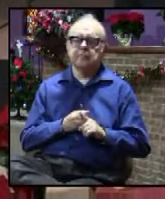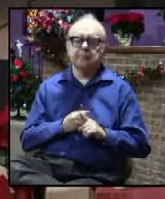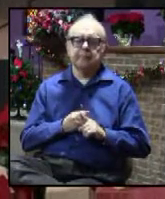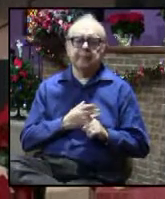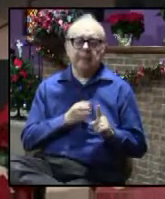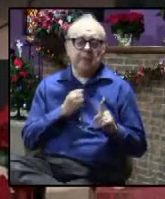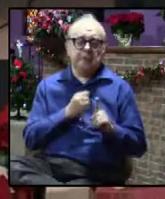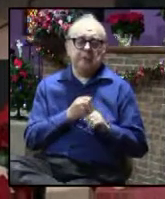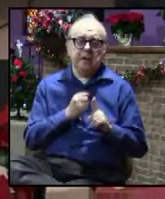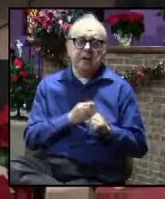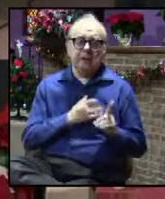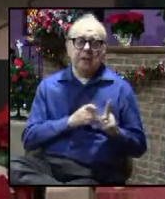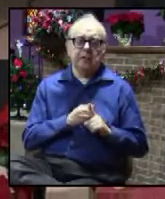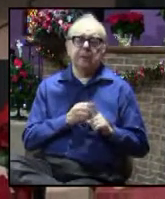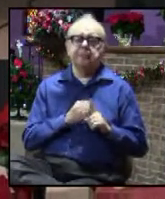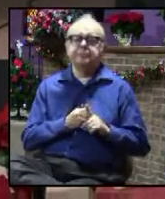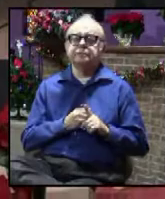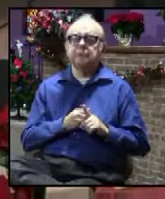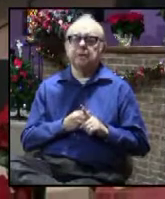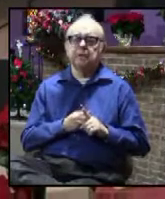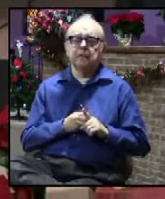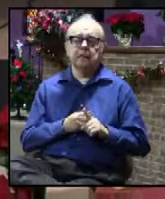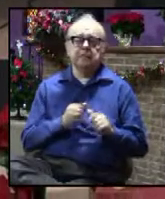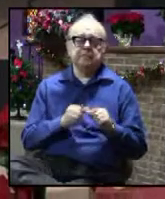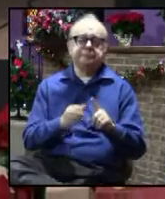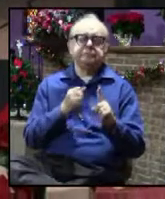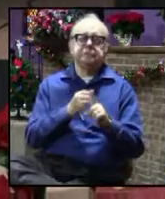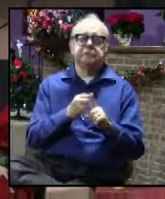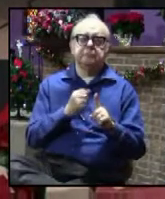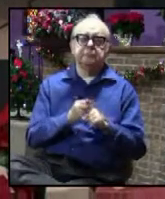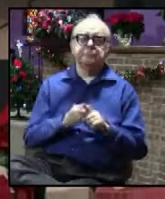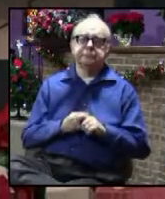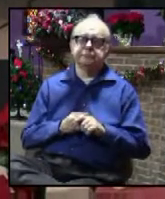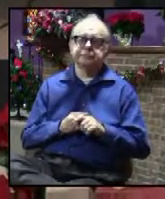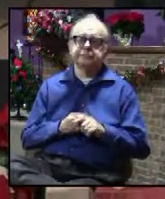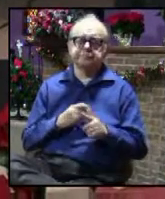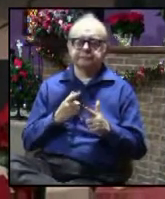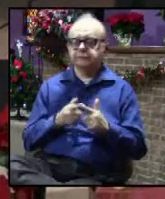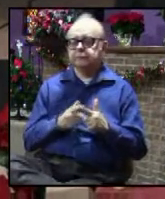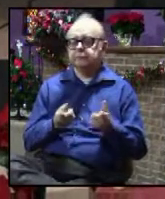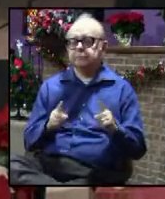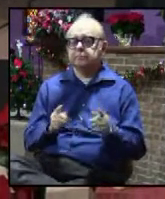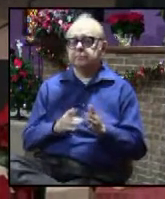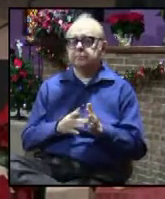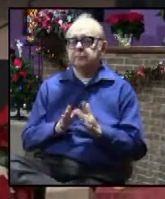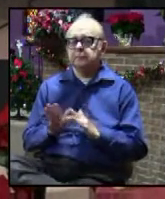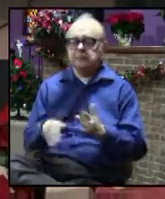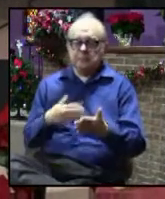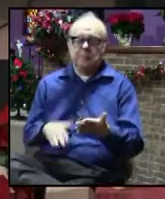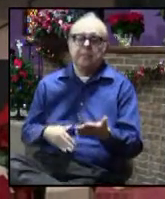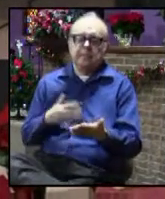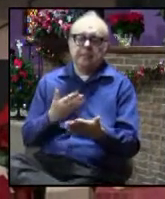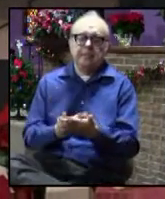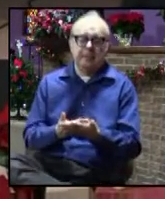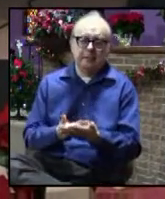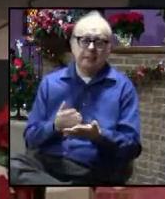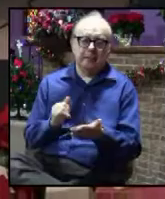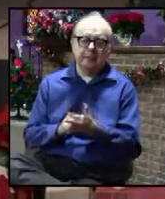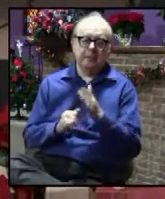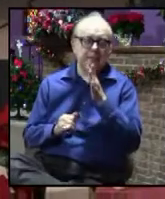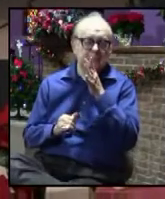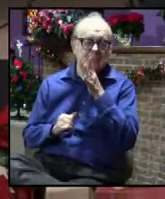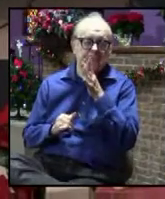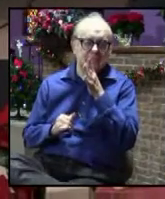And beating. And beating. And then when Jesus was born, that